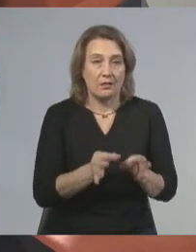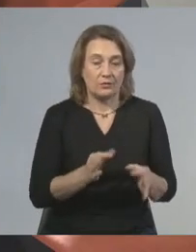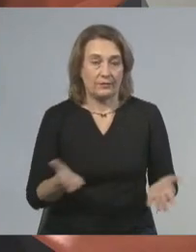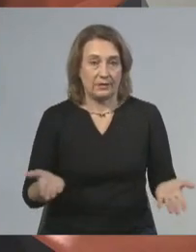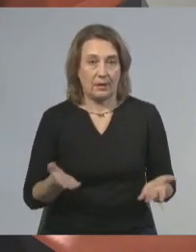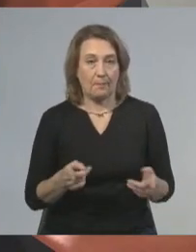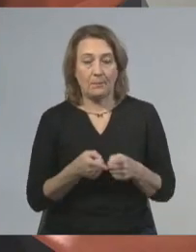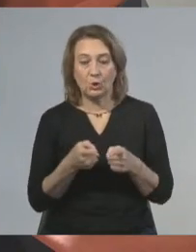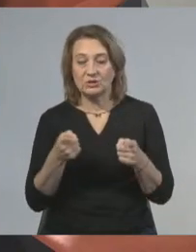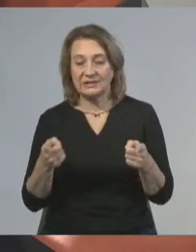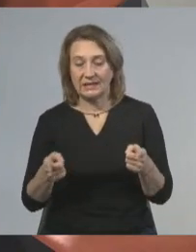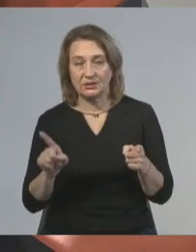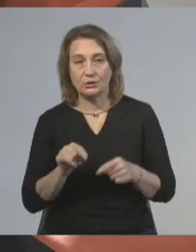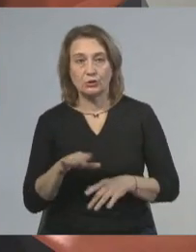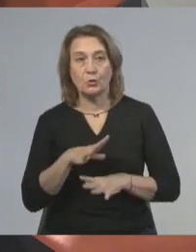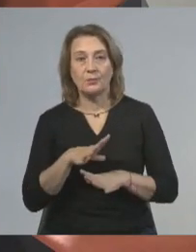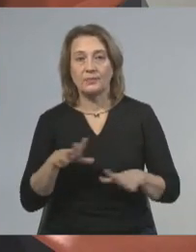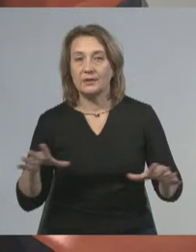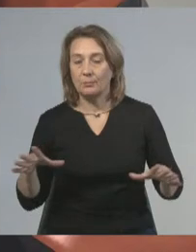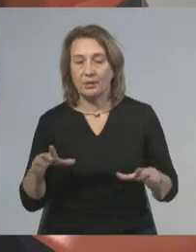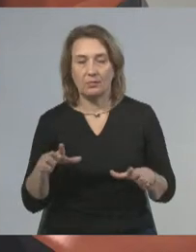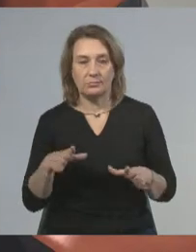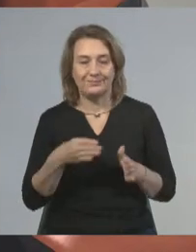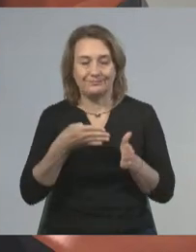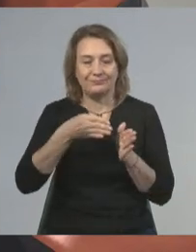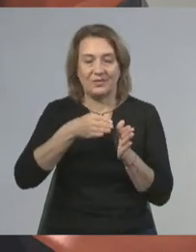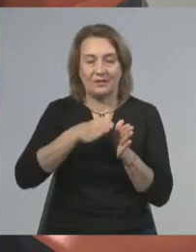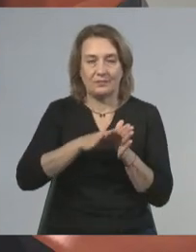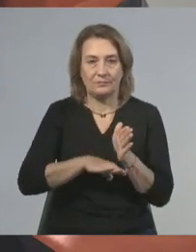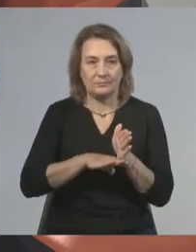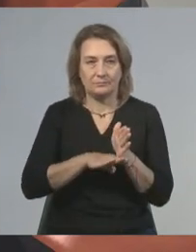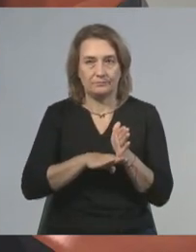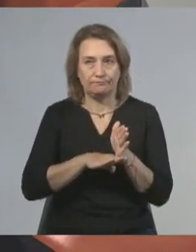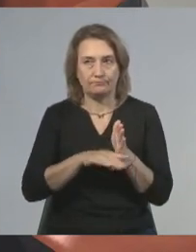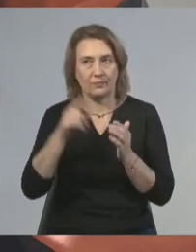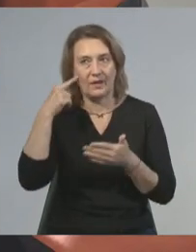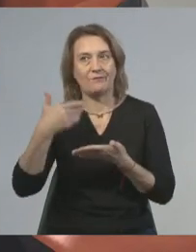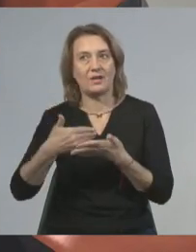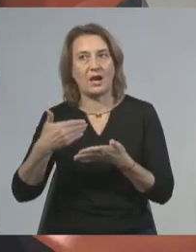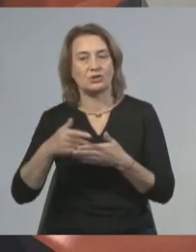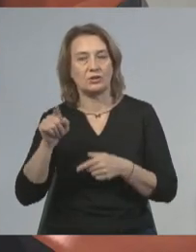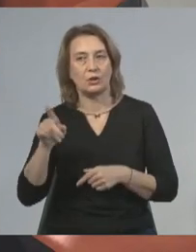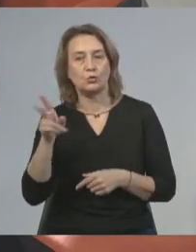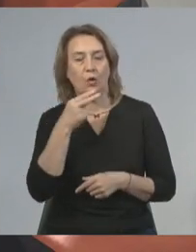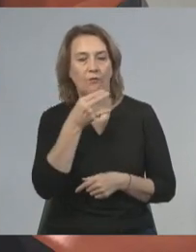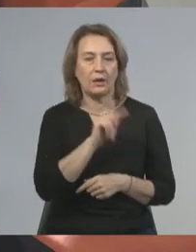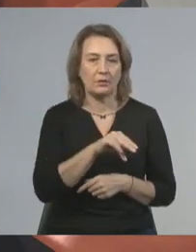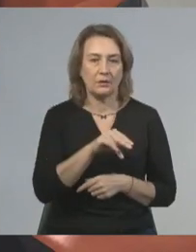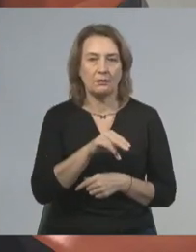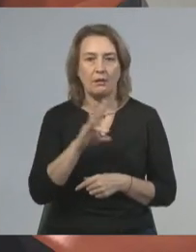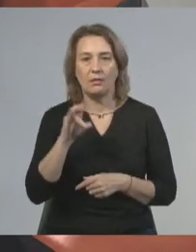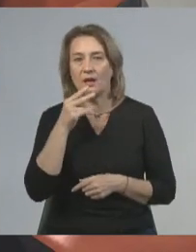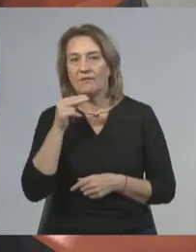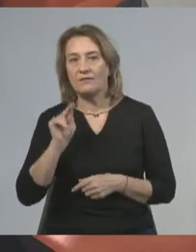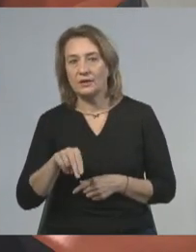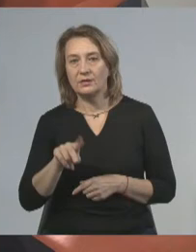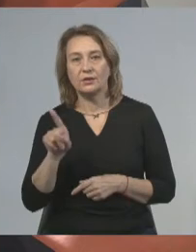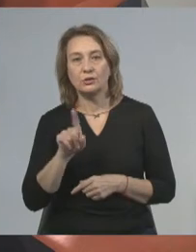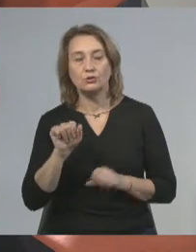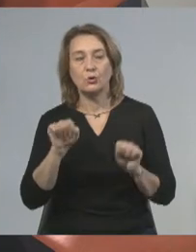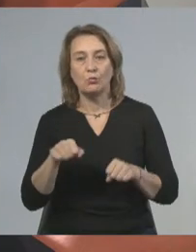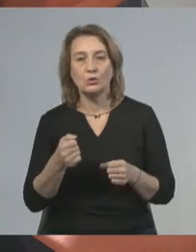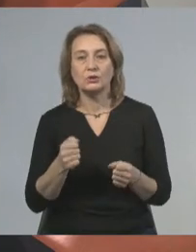and how do you set you know the process of communication so to avoid you know some false